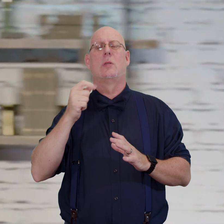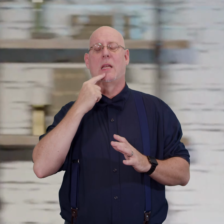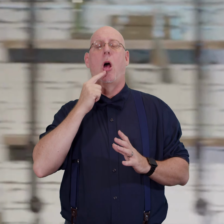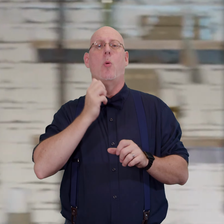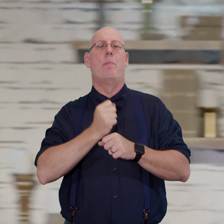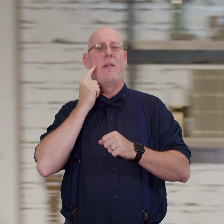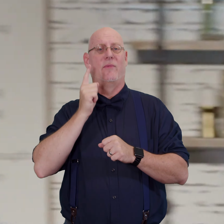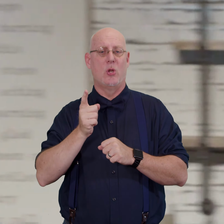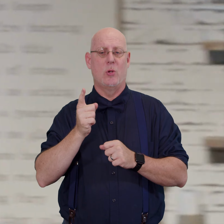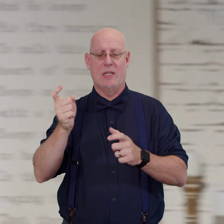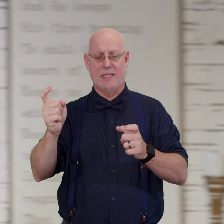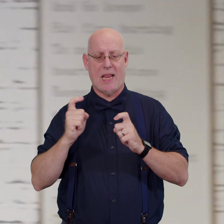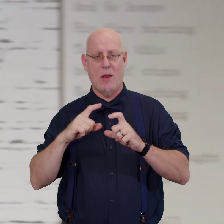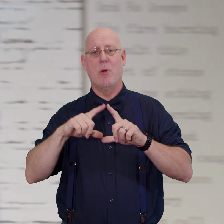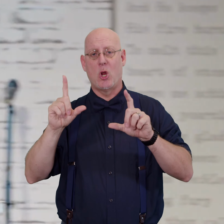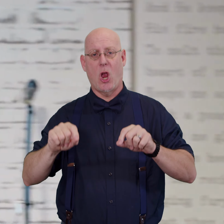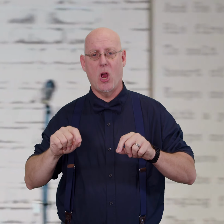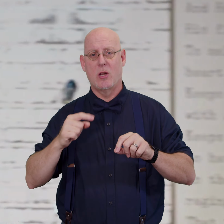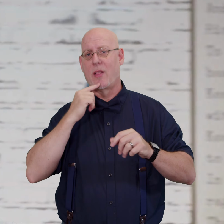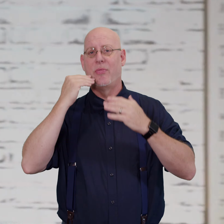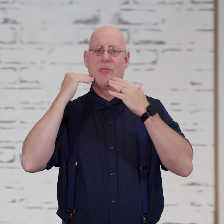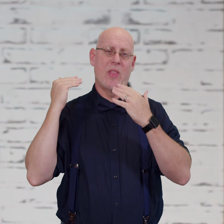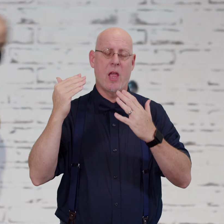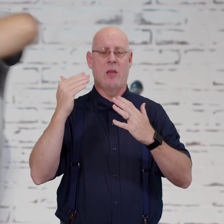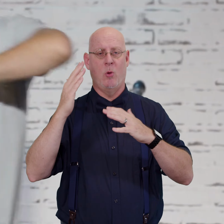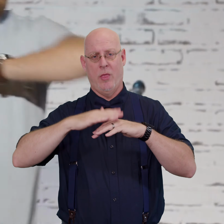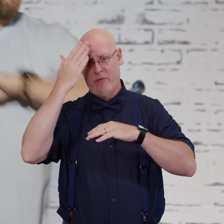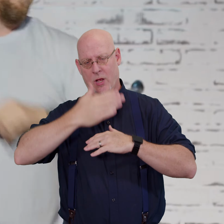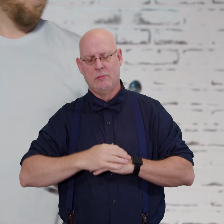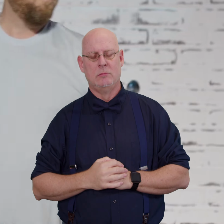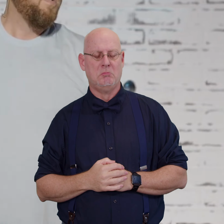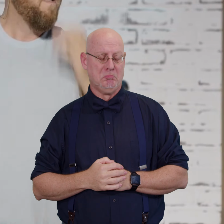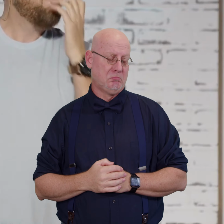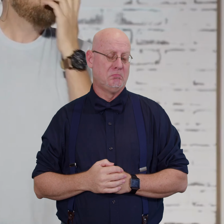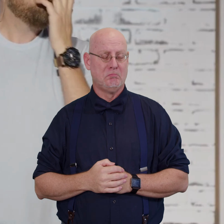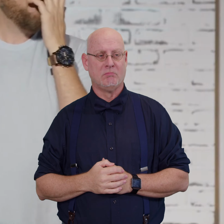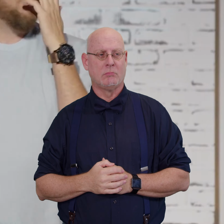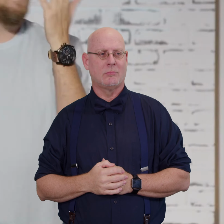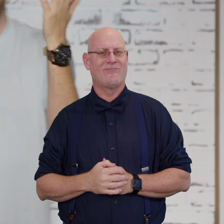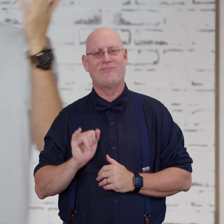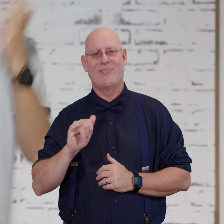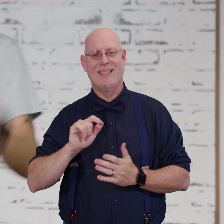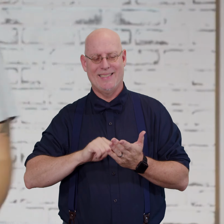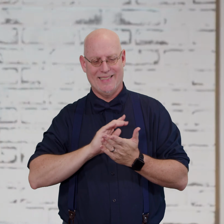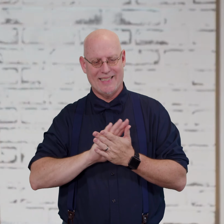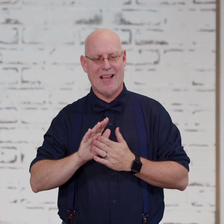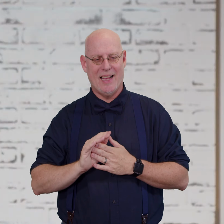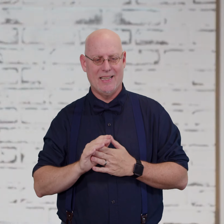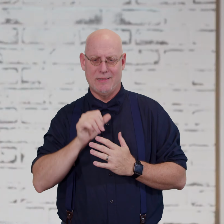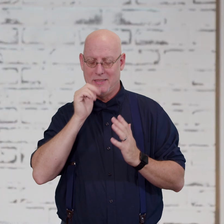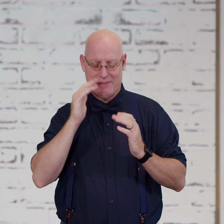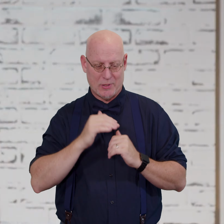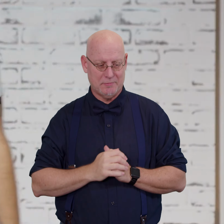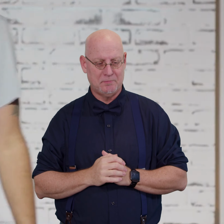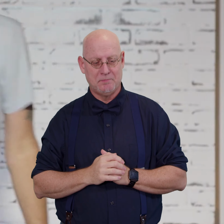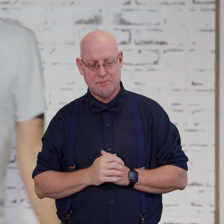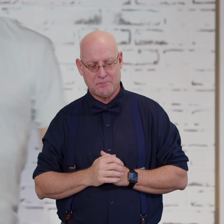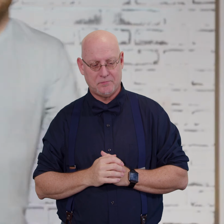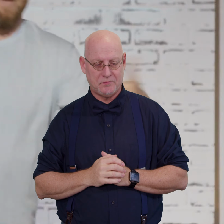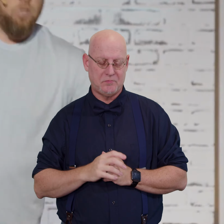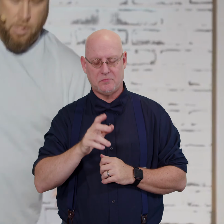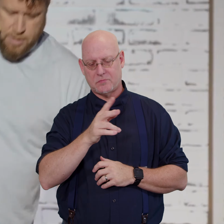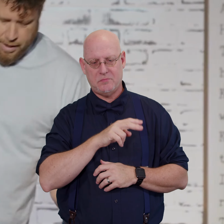hey, we made something for you. And they handed me a card. It said, thank you on the front of the envelope. Oh, this is really nice. Didn't expect this.